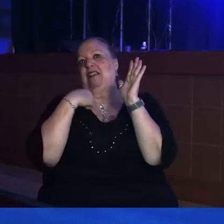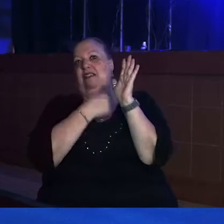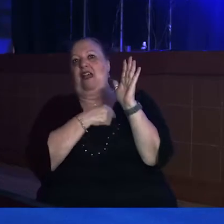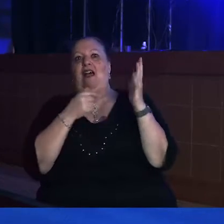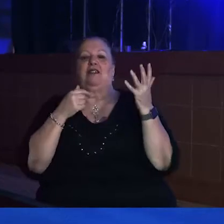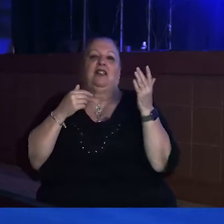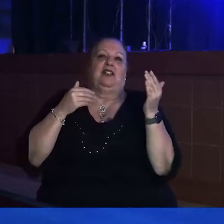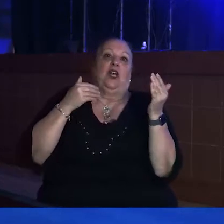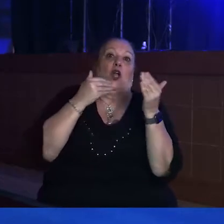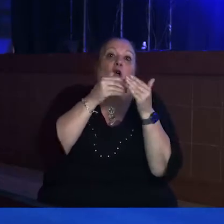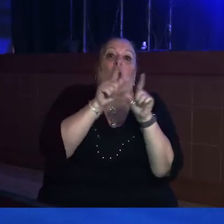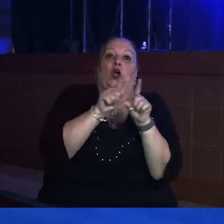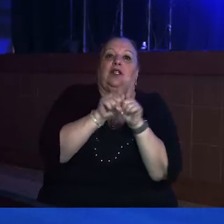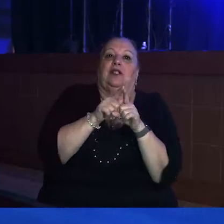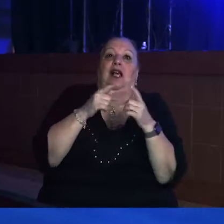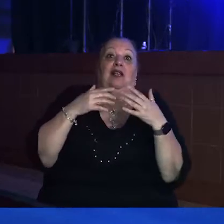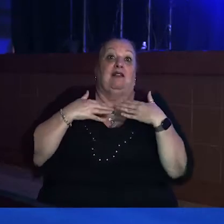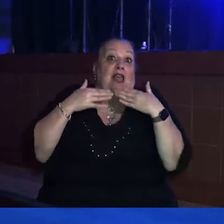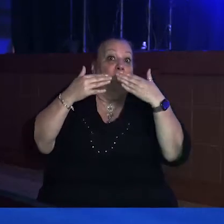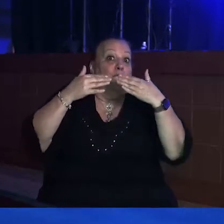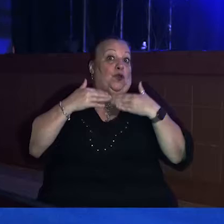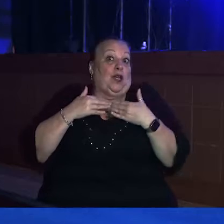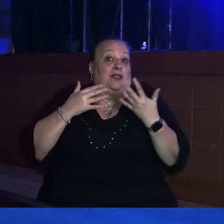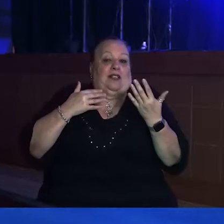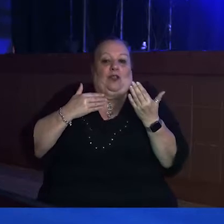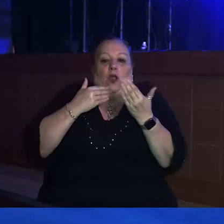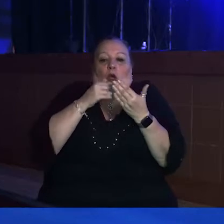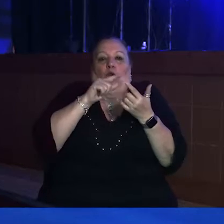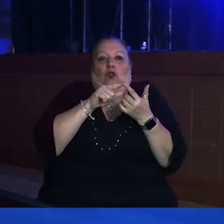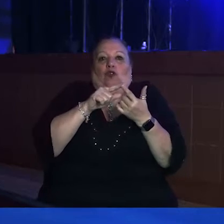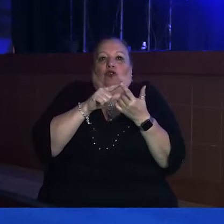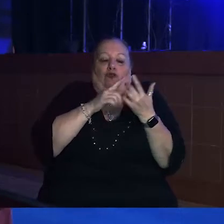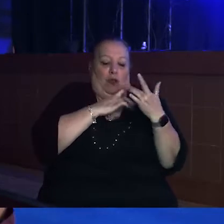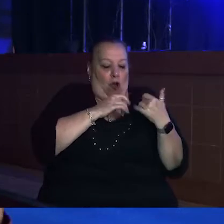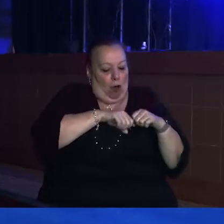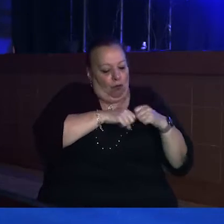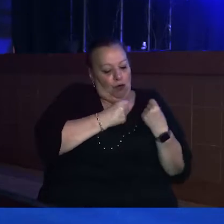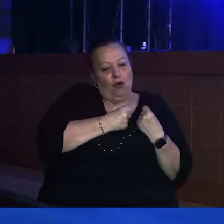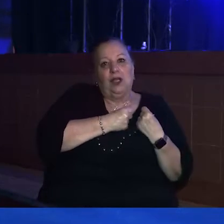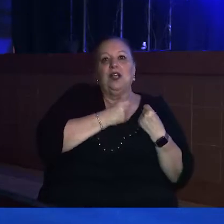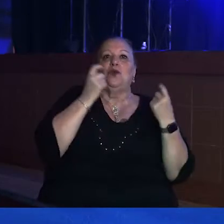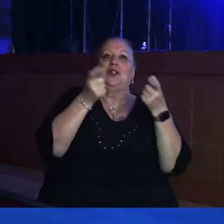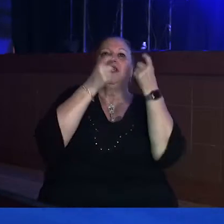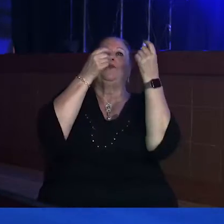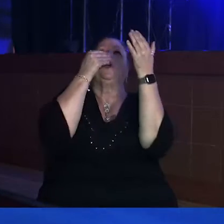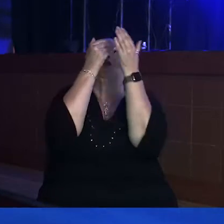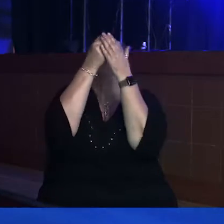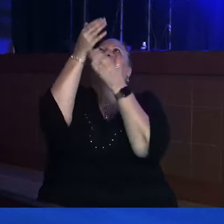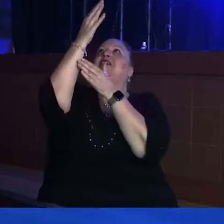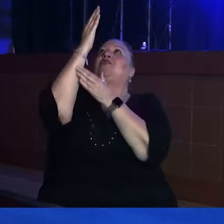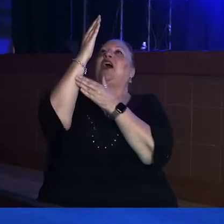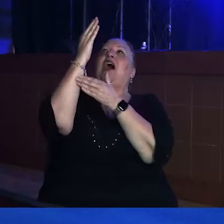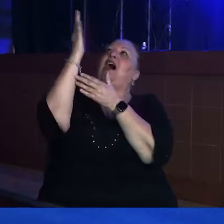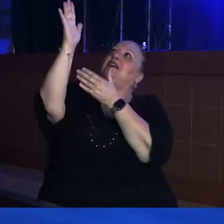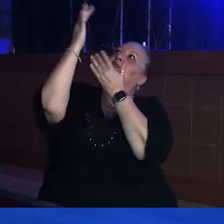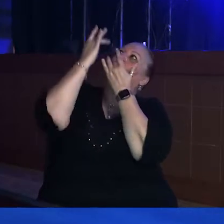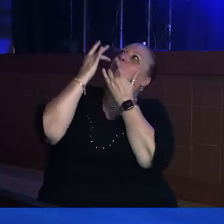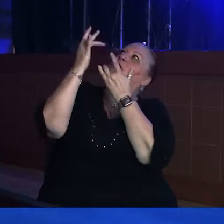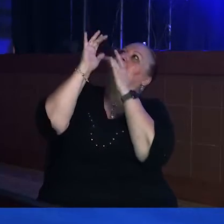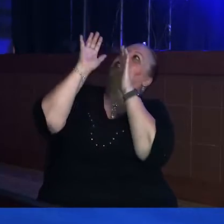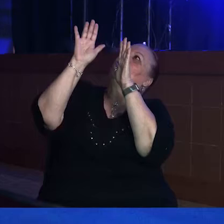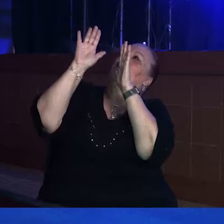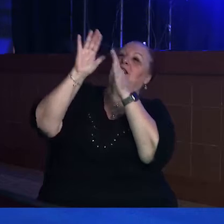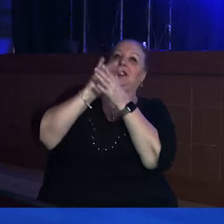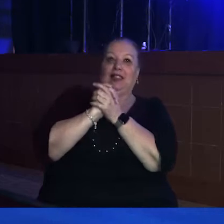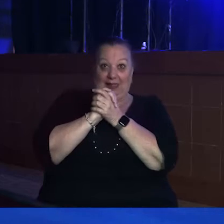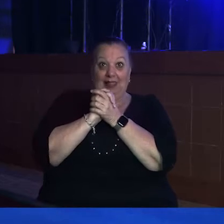as the air that we breathe. He's close to the brokenhearted. We celebrate the goodness of God, the mercy of God, the greatness of God.